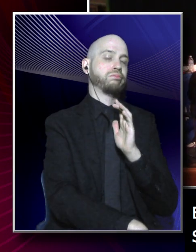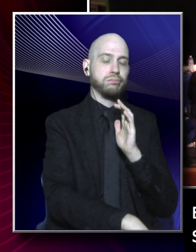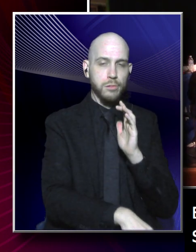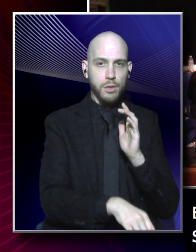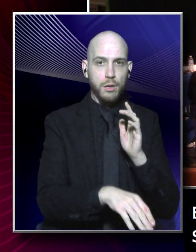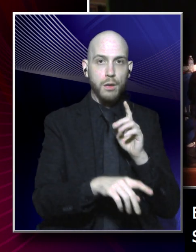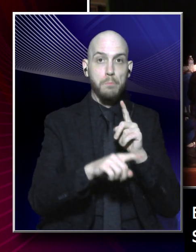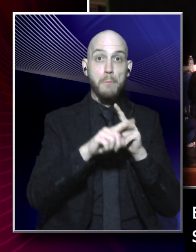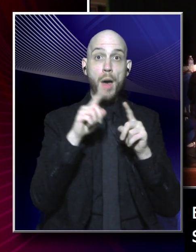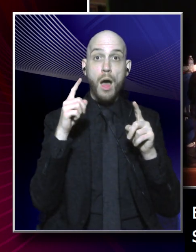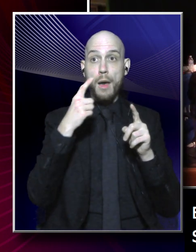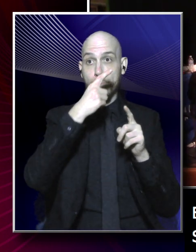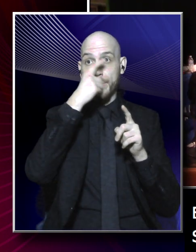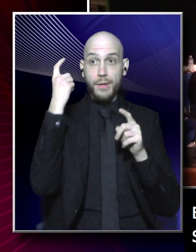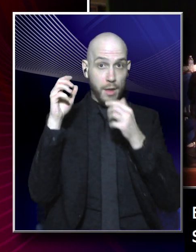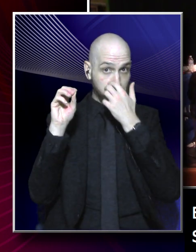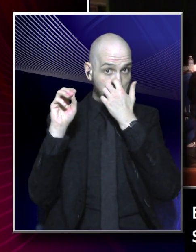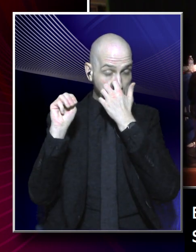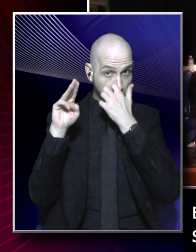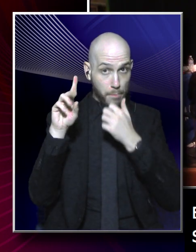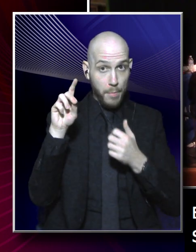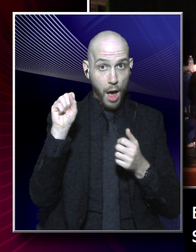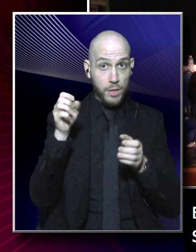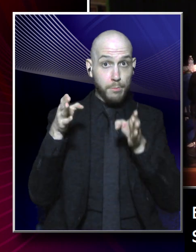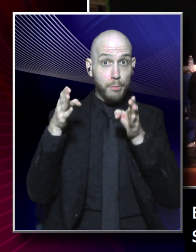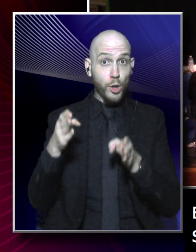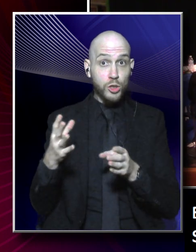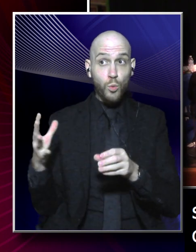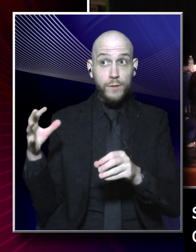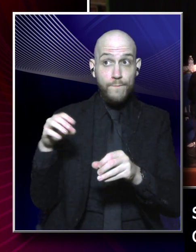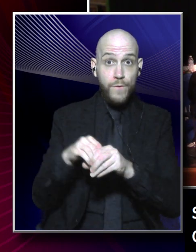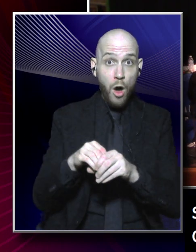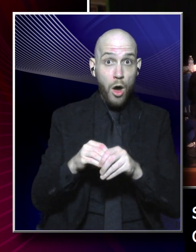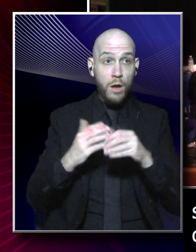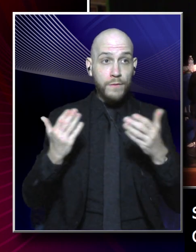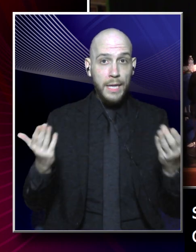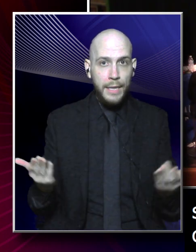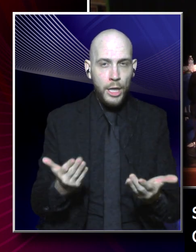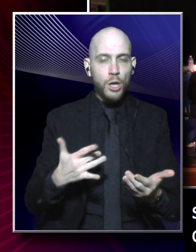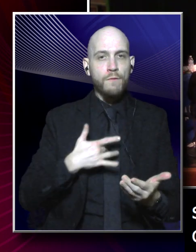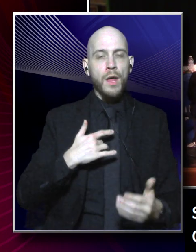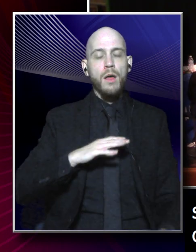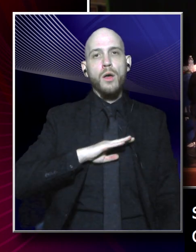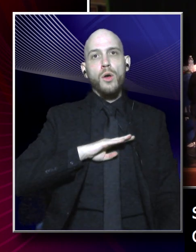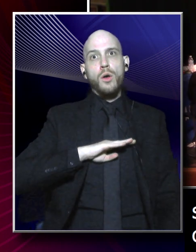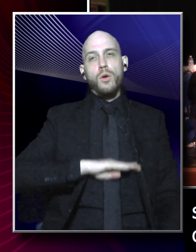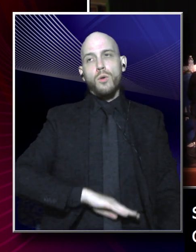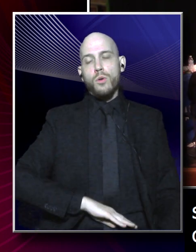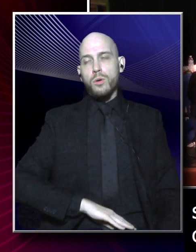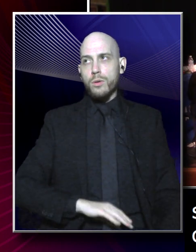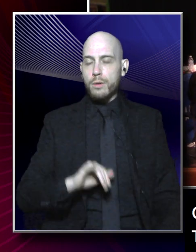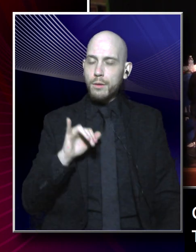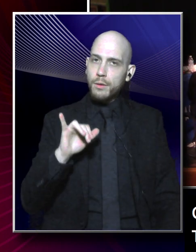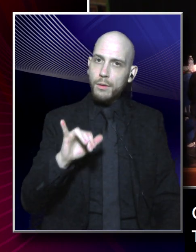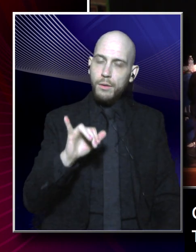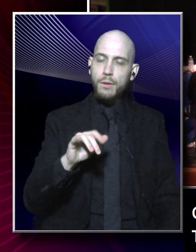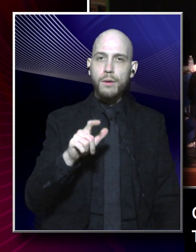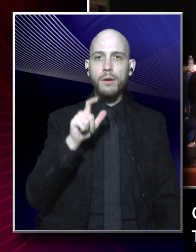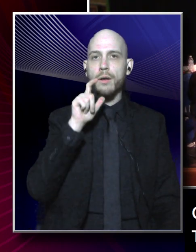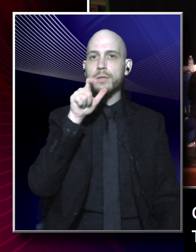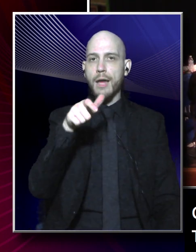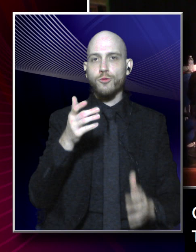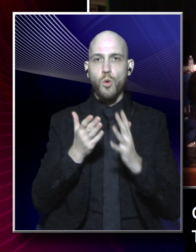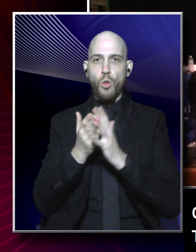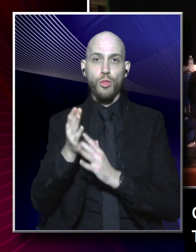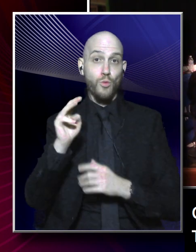existed was a complete and total relief to them, that they knew that there was another avenue besides taking it to the mat. And